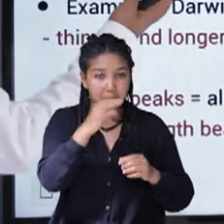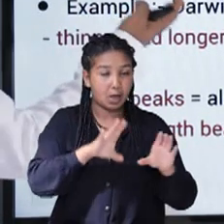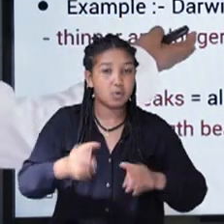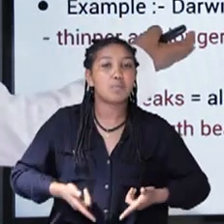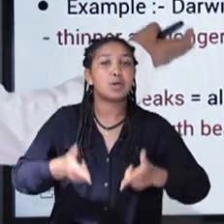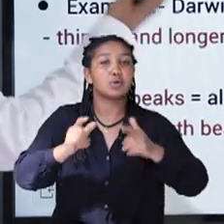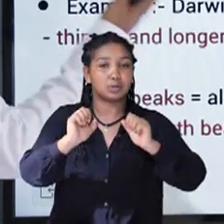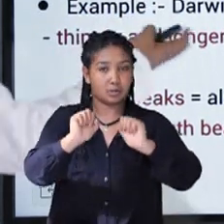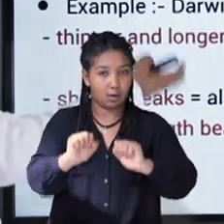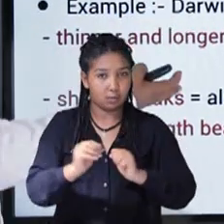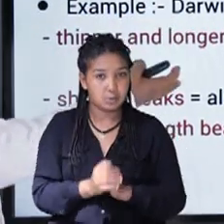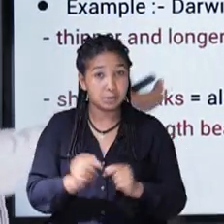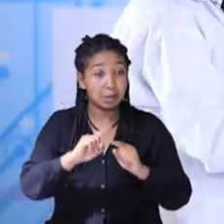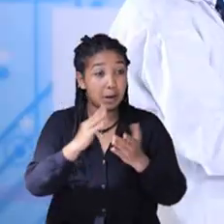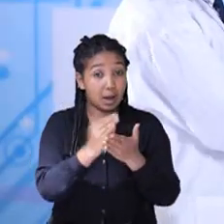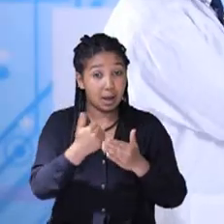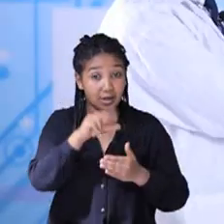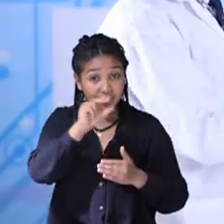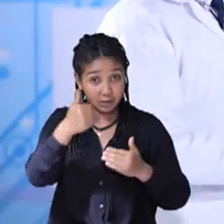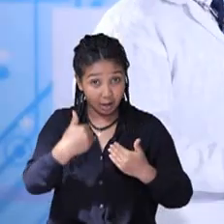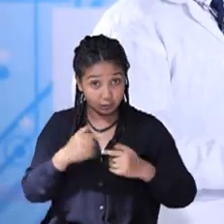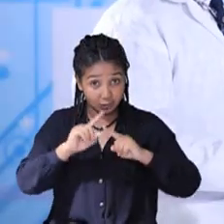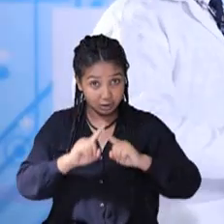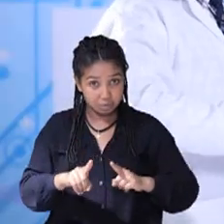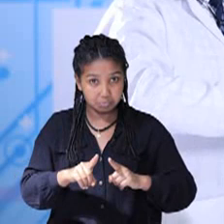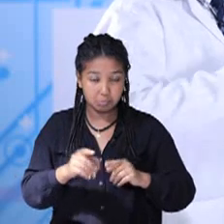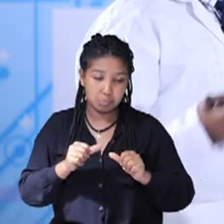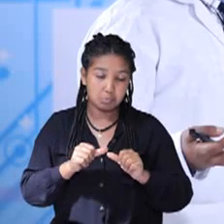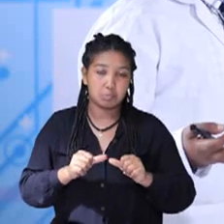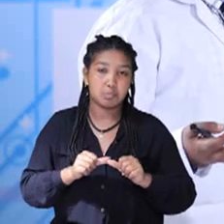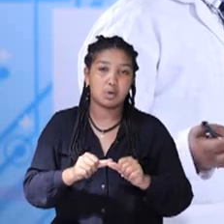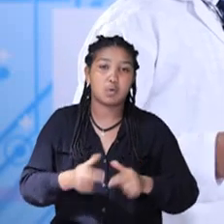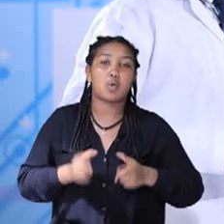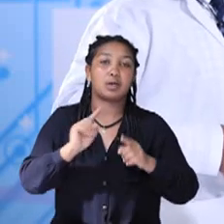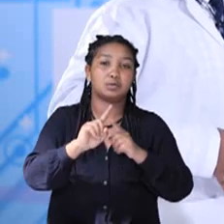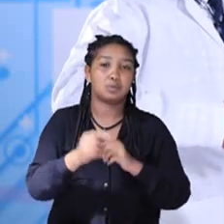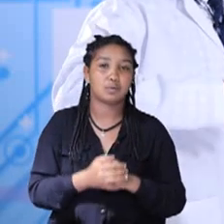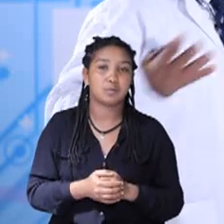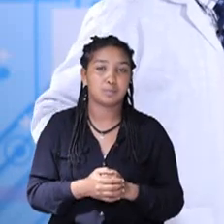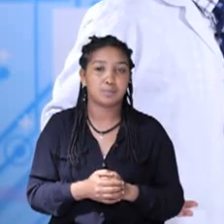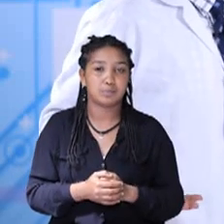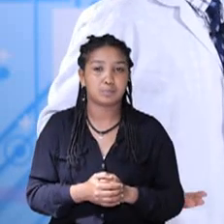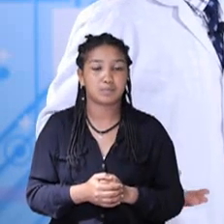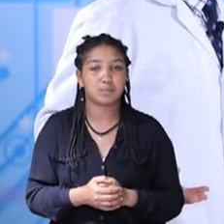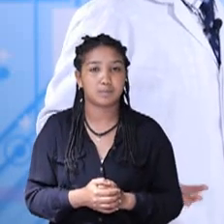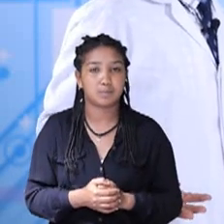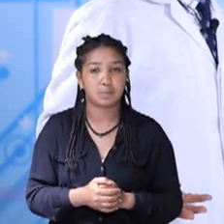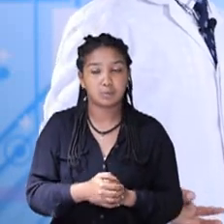are best fit to that area, they have survived. They have increased in number. They have